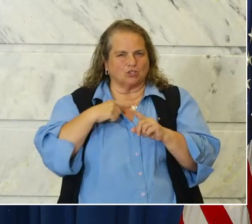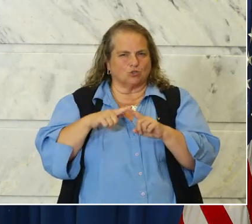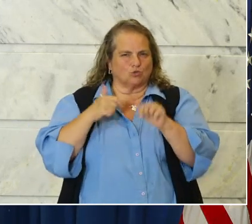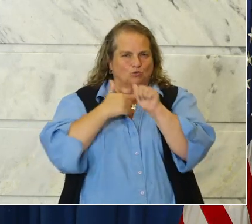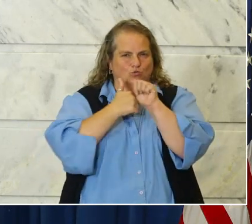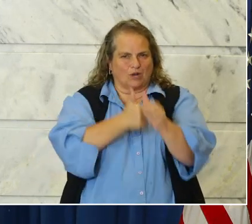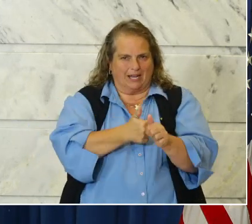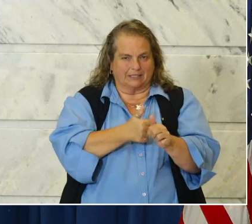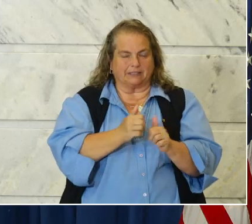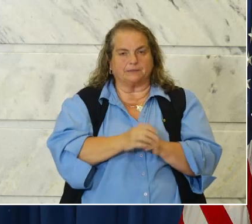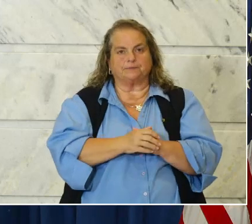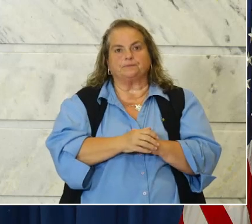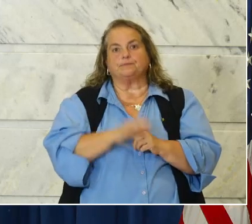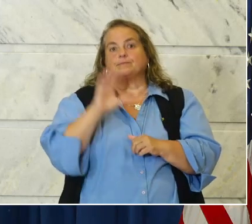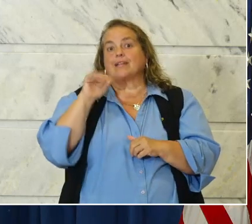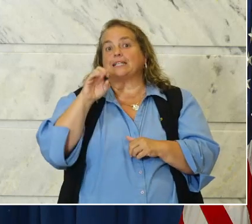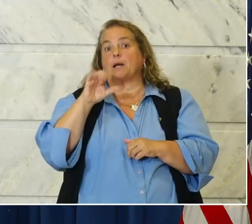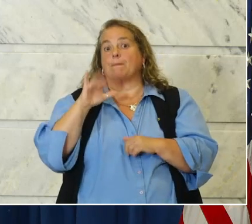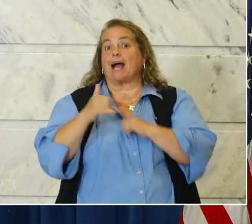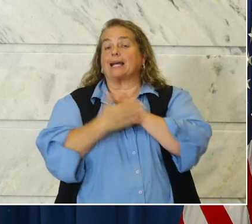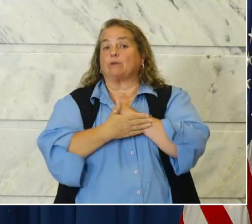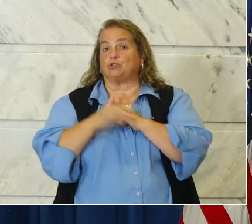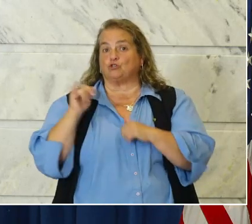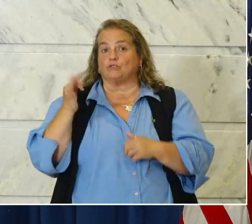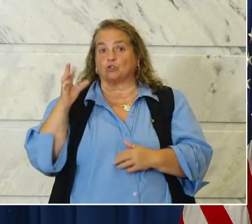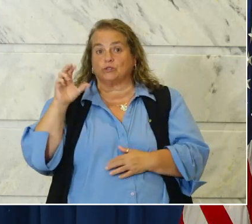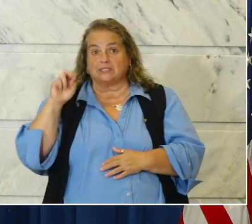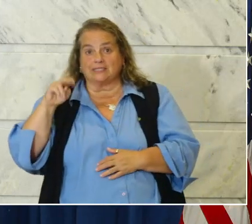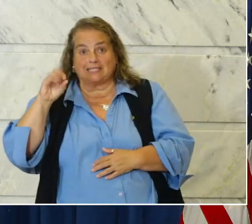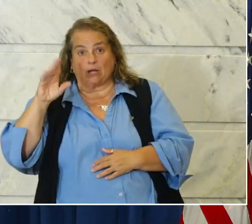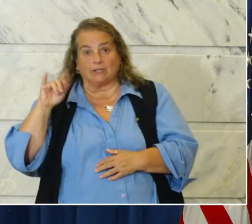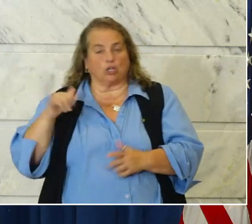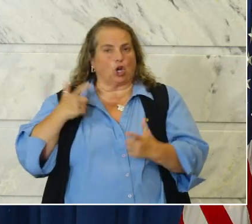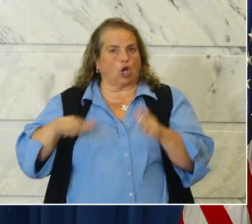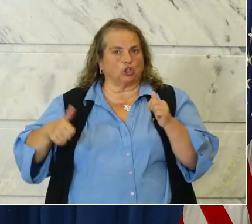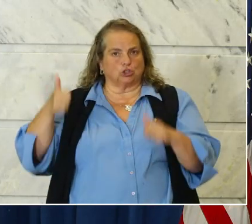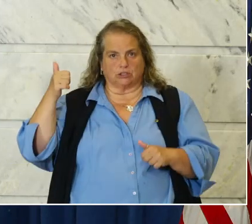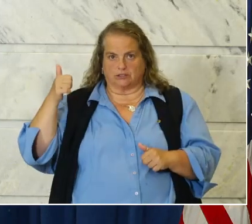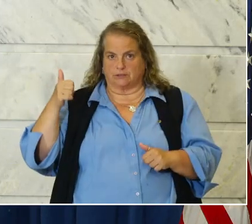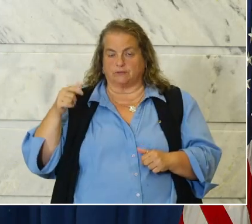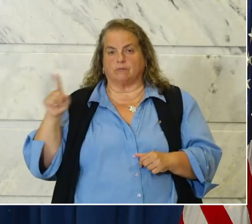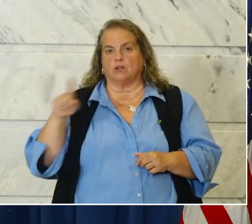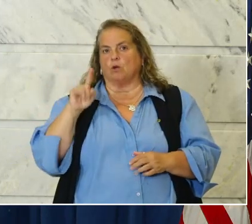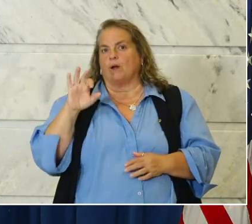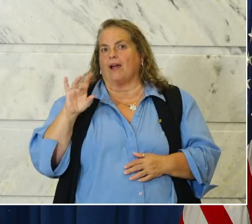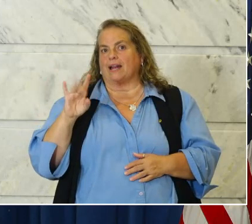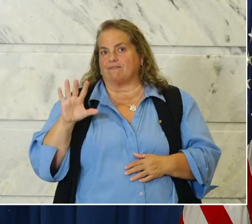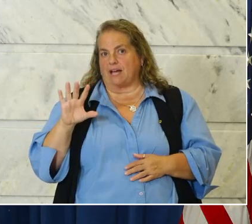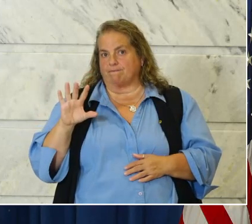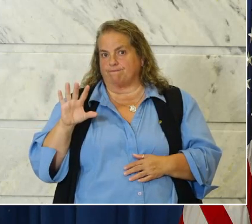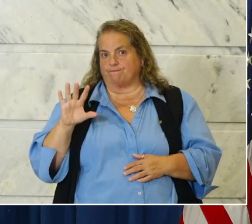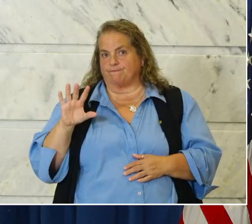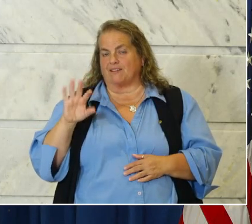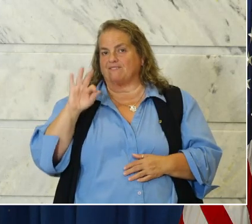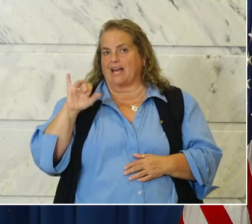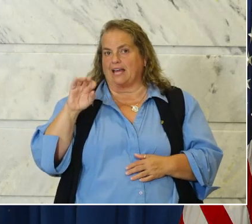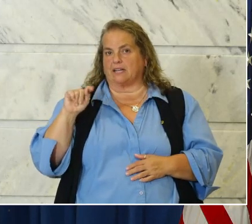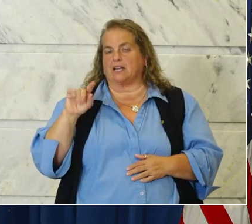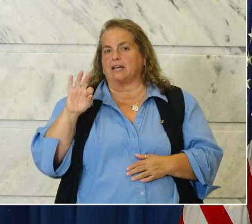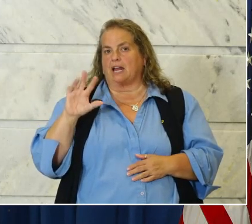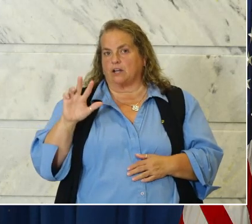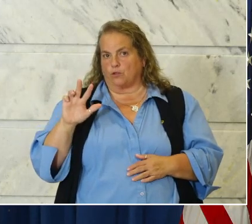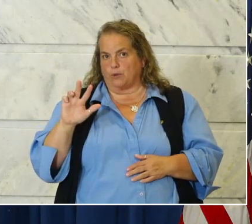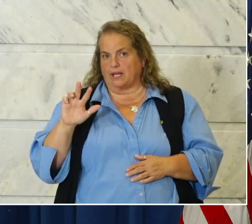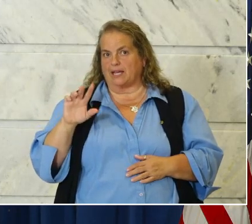track. Cases by county, Jefferson County, our largest county, 185, Fayette